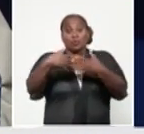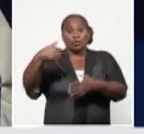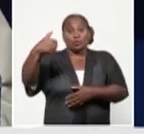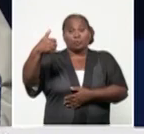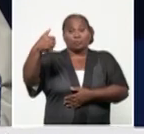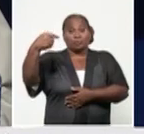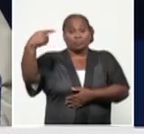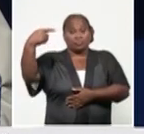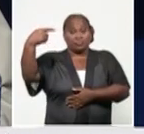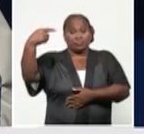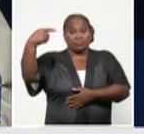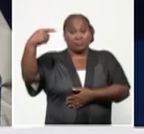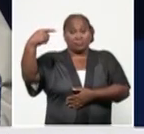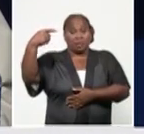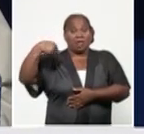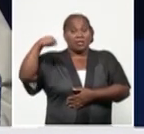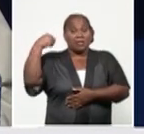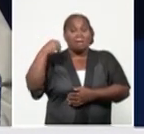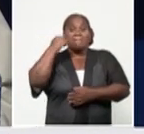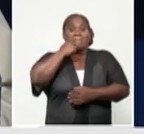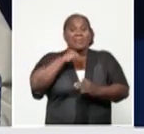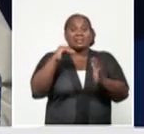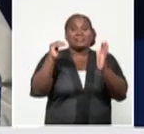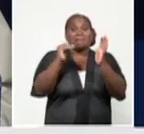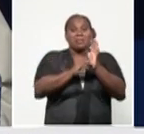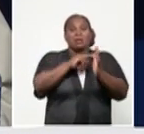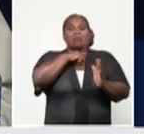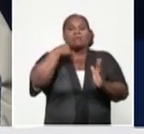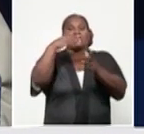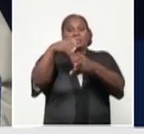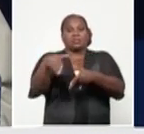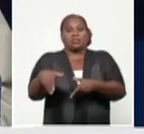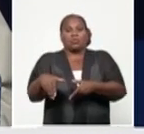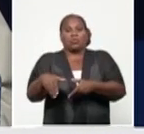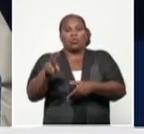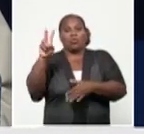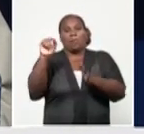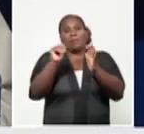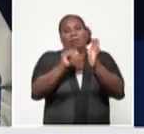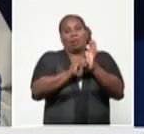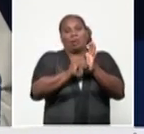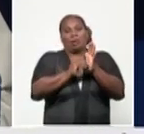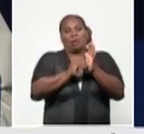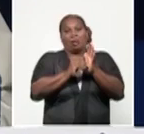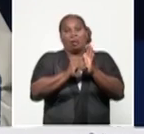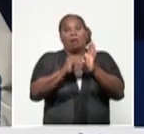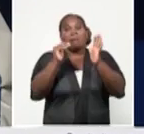Just like yesterday, the United States reported almost 2,000 deaths,